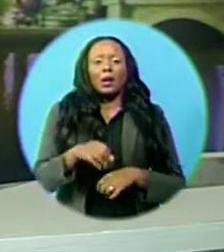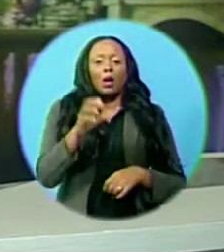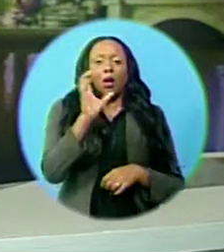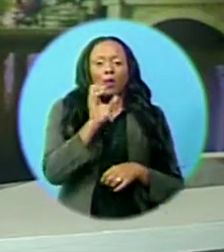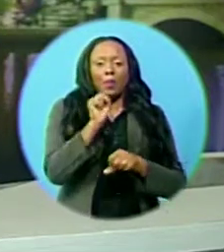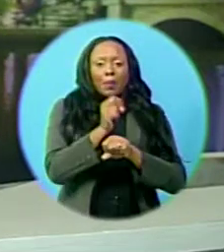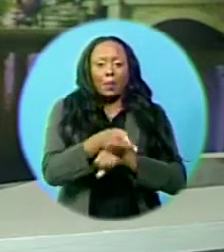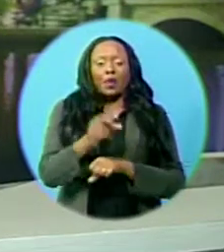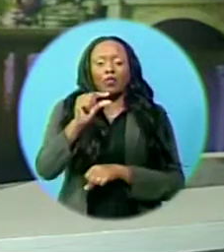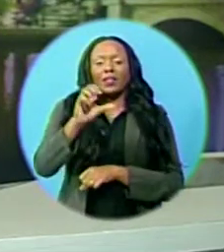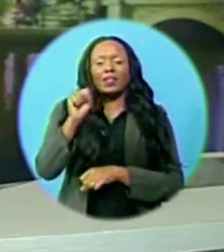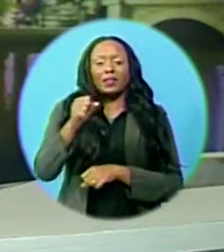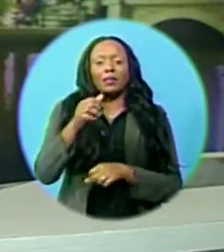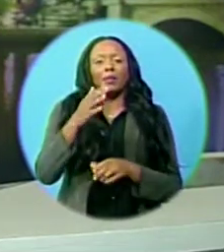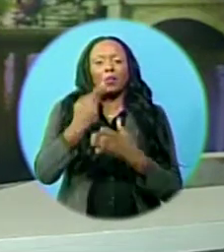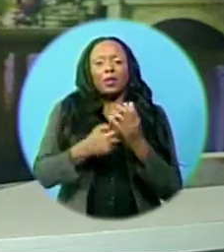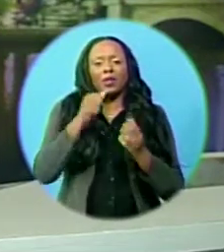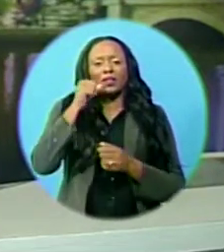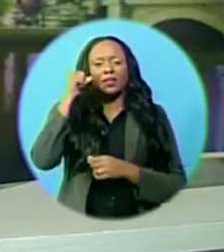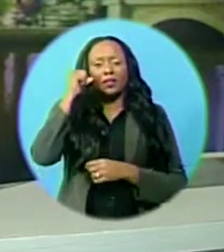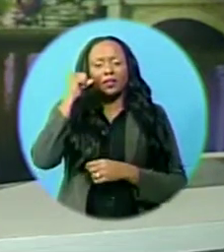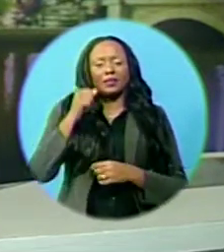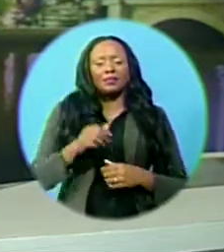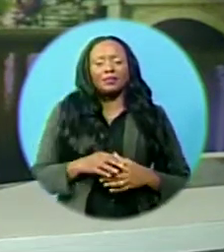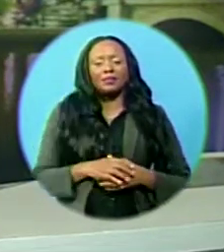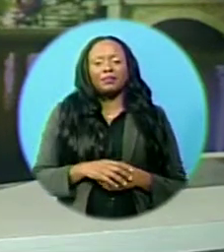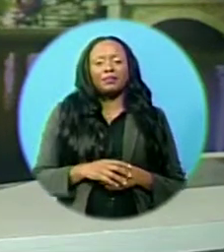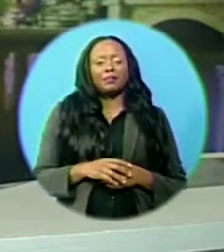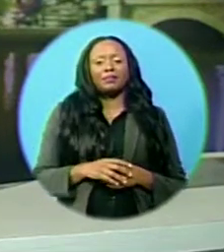easier victory over Graydon Sealy.